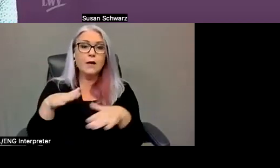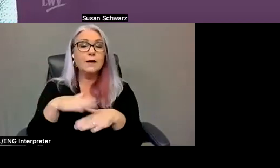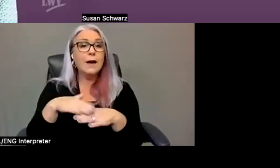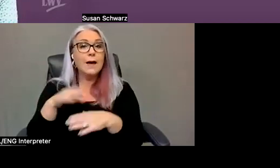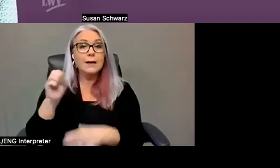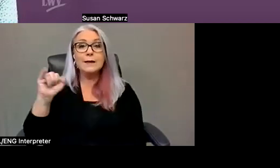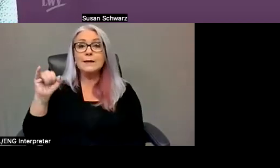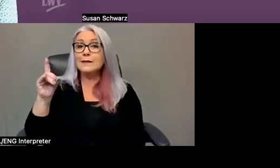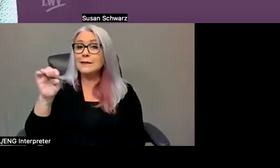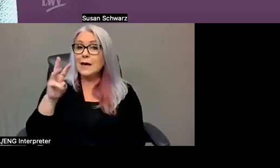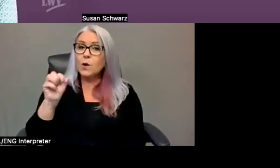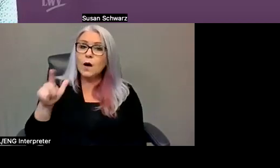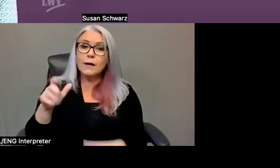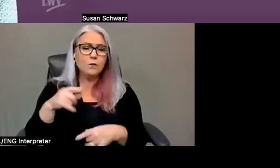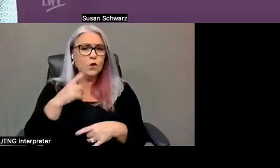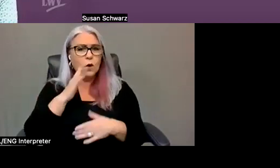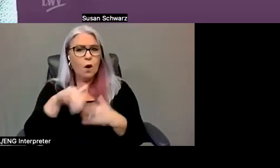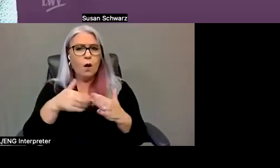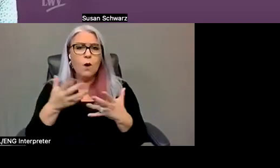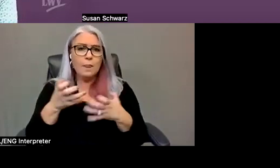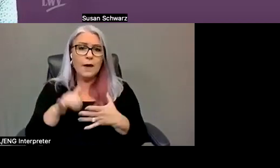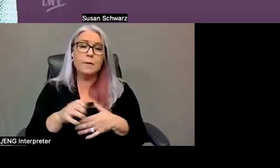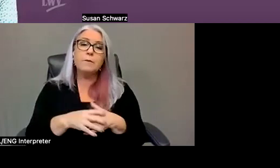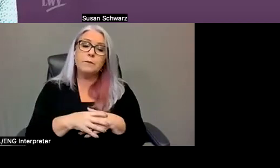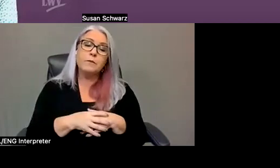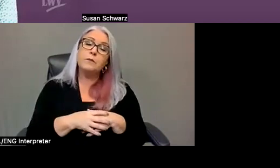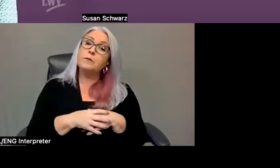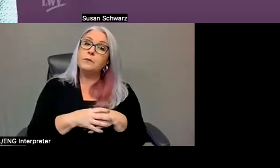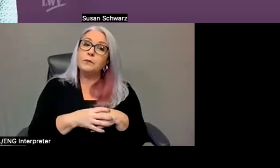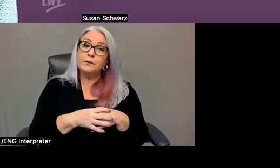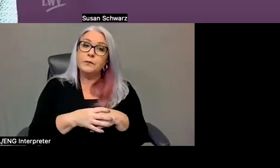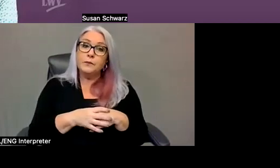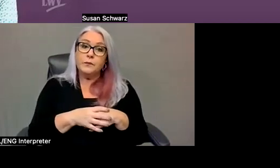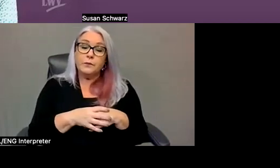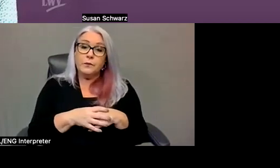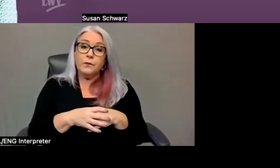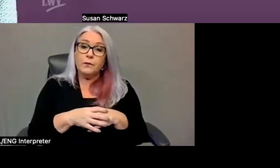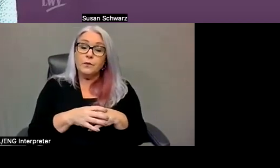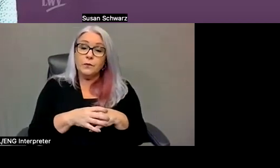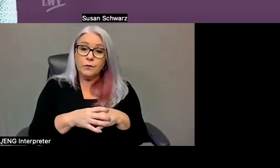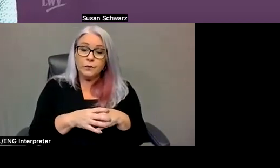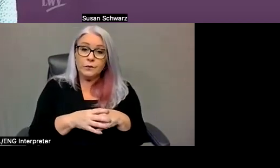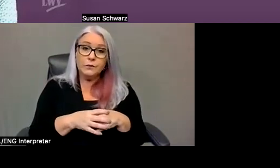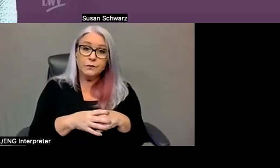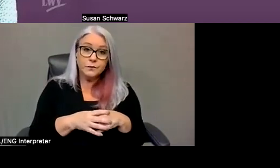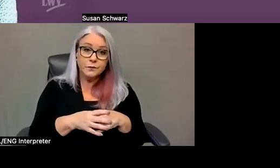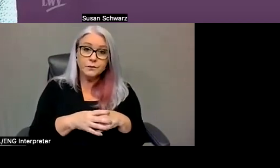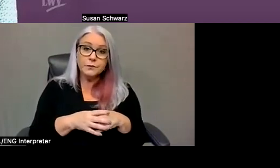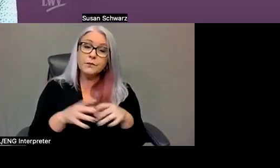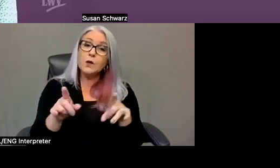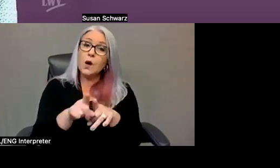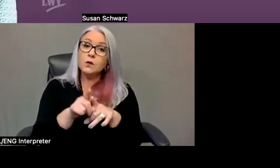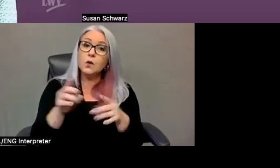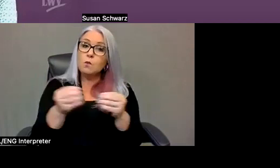all in favor of and we're working on. And we've also going to put more safety measures on where Ashford